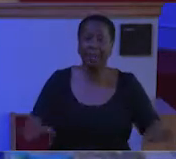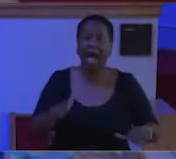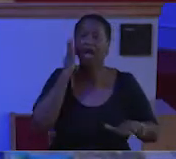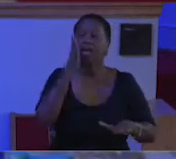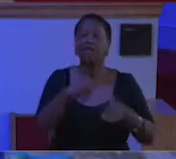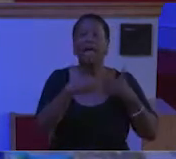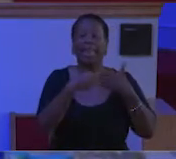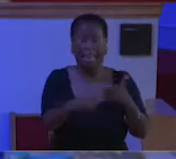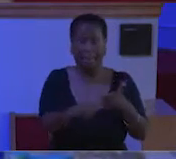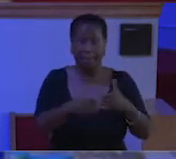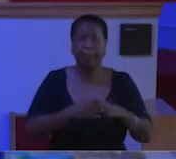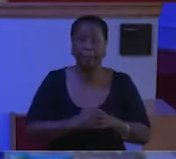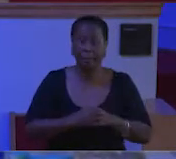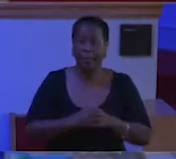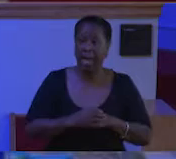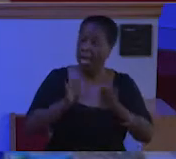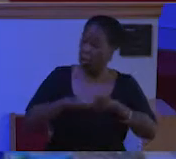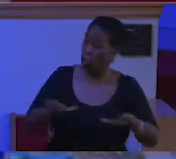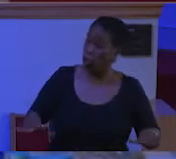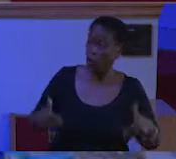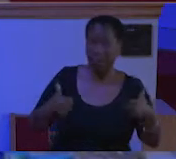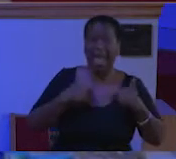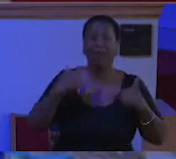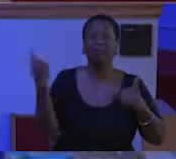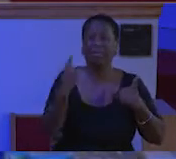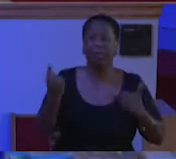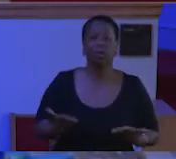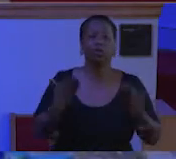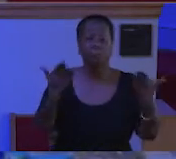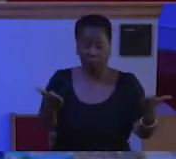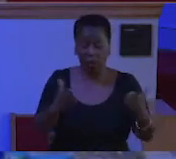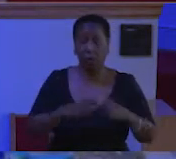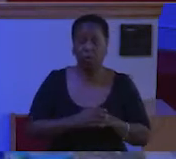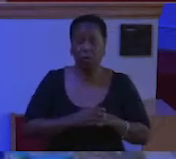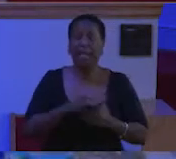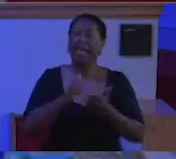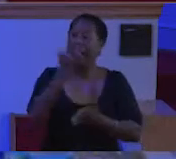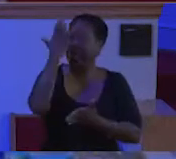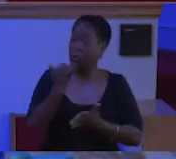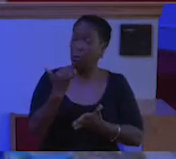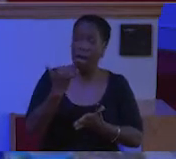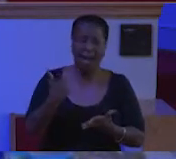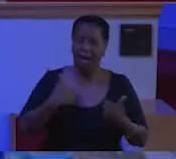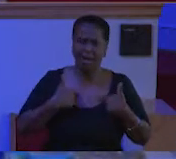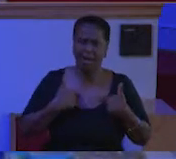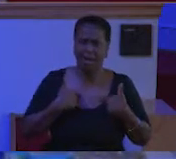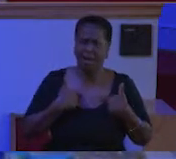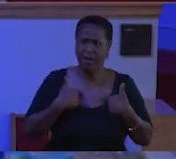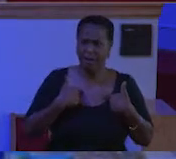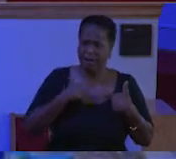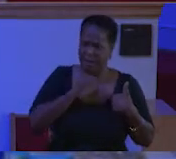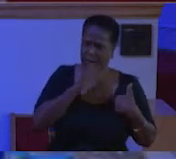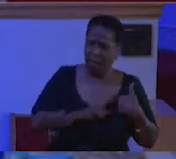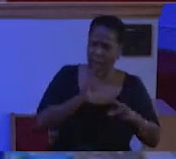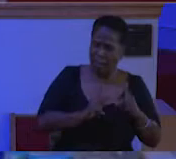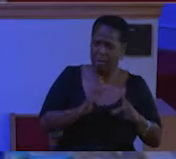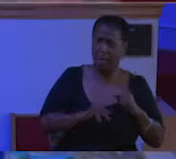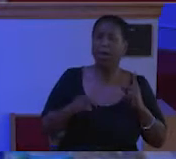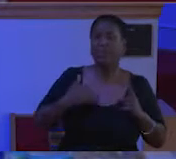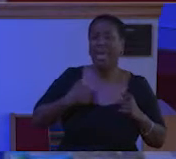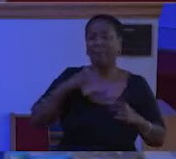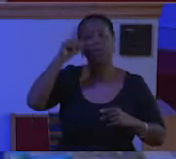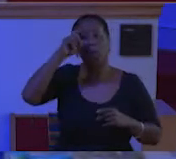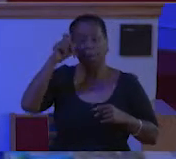them, because children have something to offer. That's why we ought not discredit our old folk, because they got some